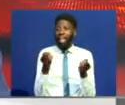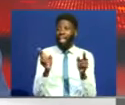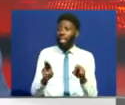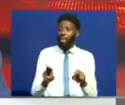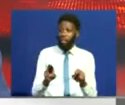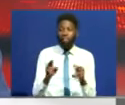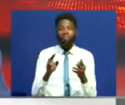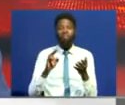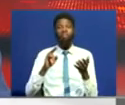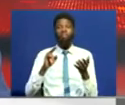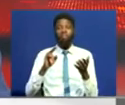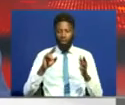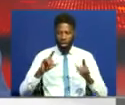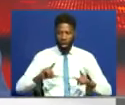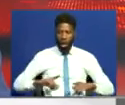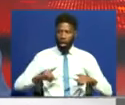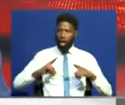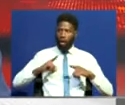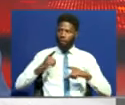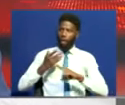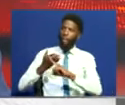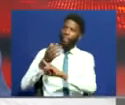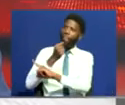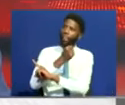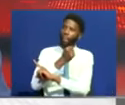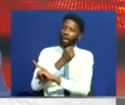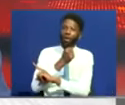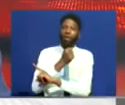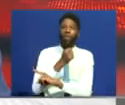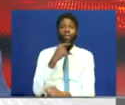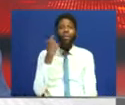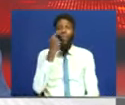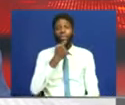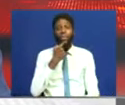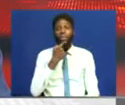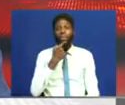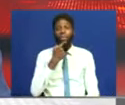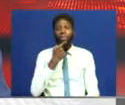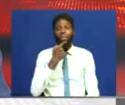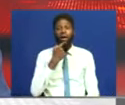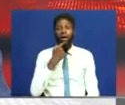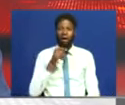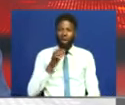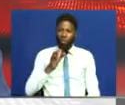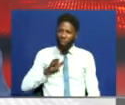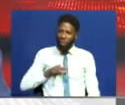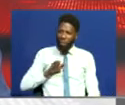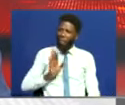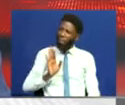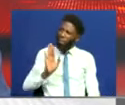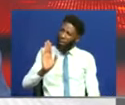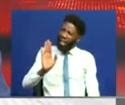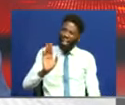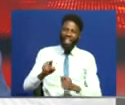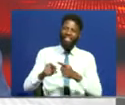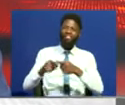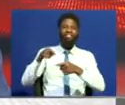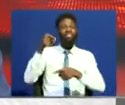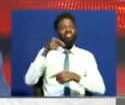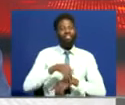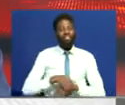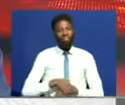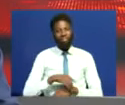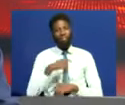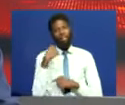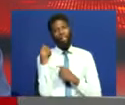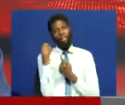taken for the females. This comes soon after we had the 16 days of